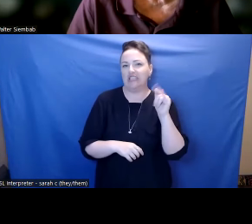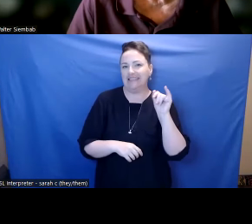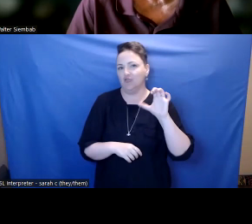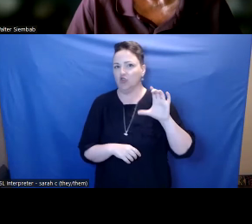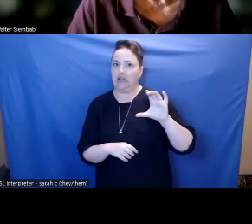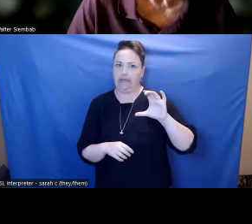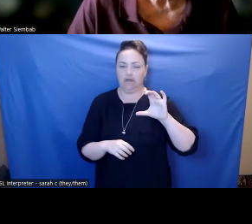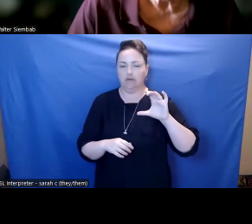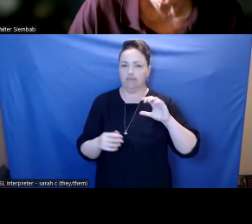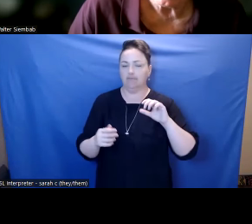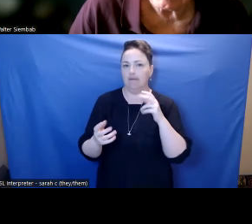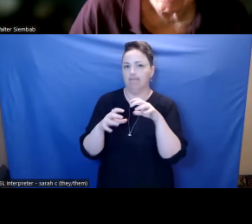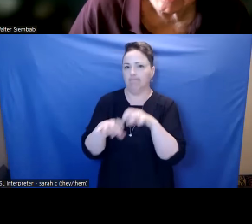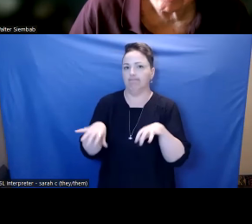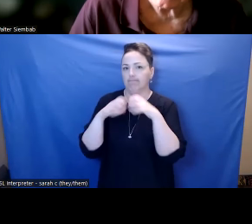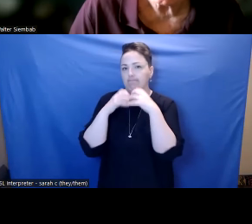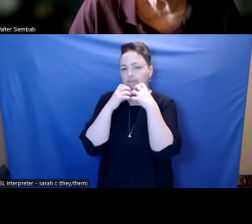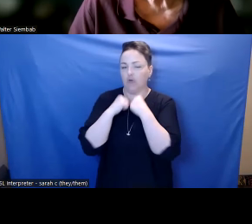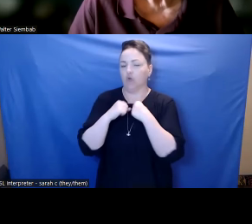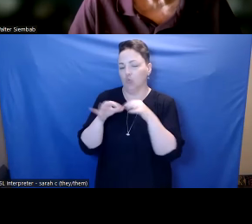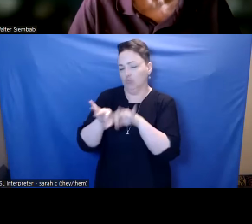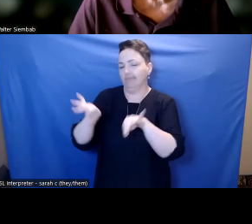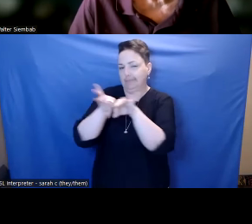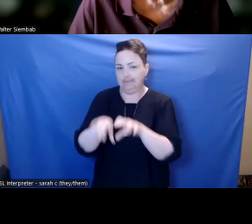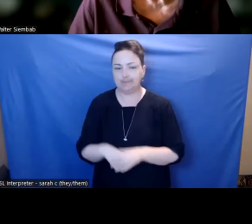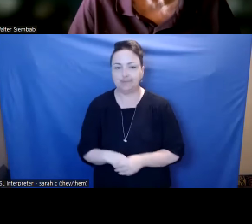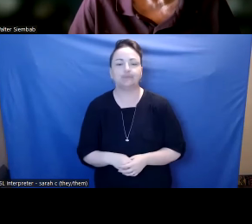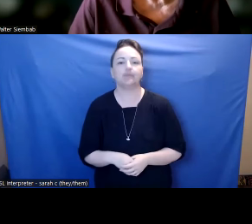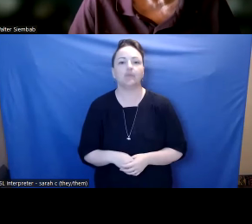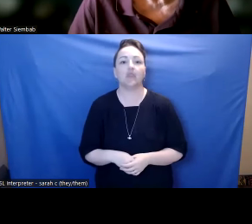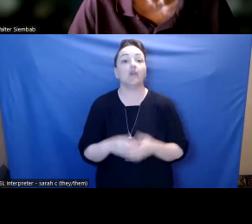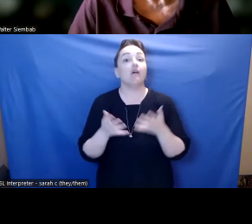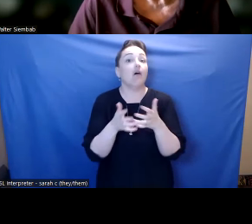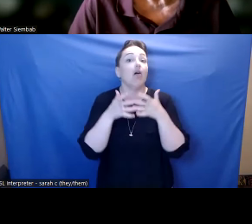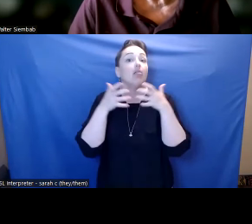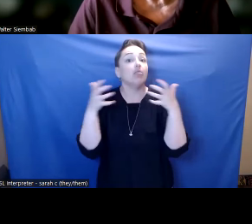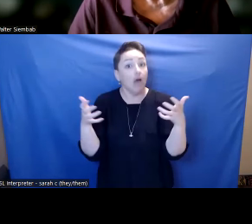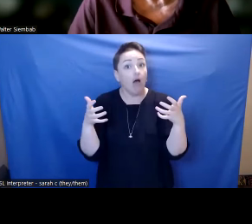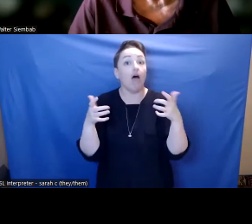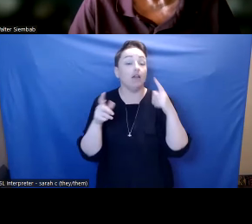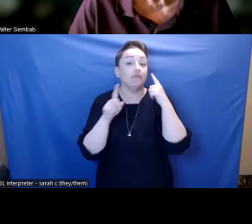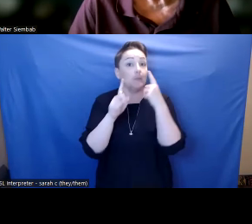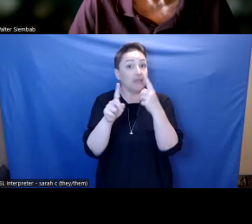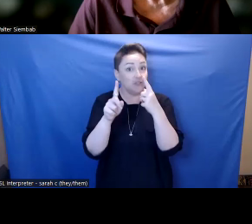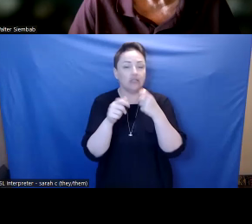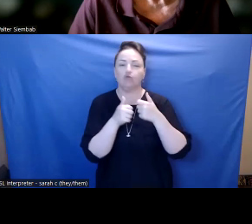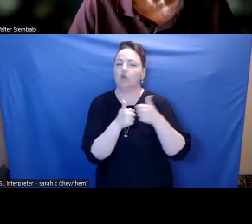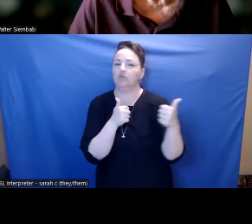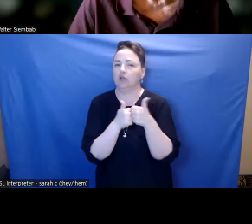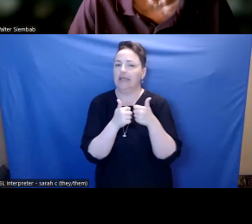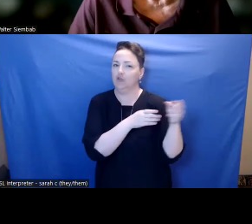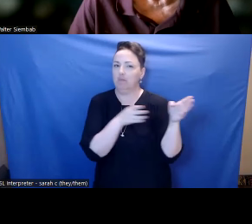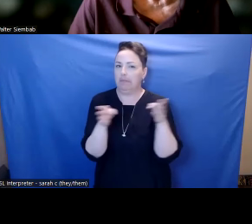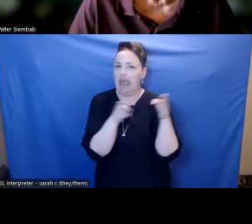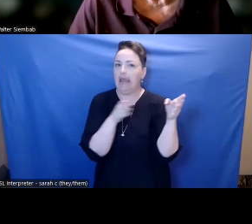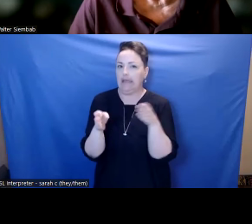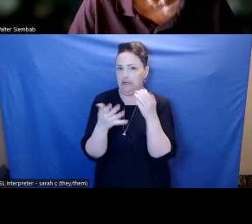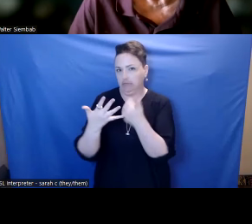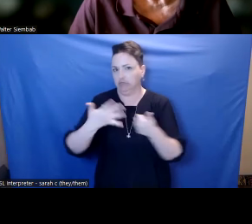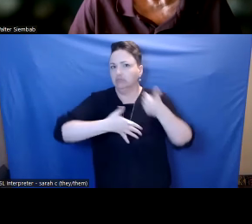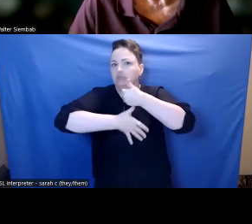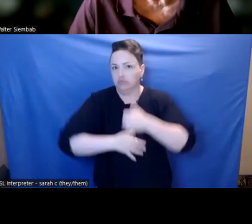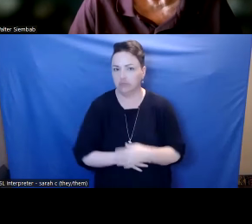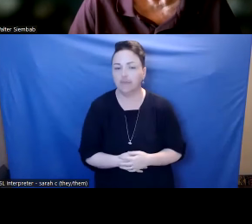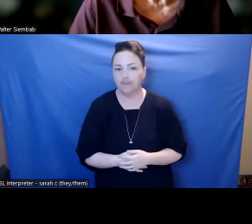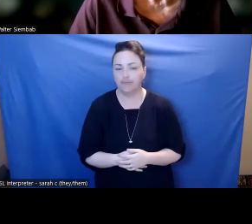do a lot of our mission has to do with transportation planning. And so every one of those new residents will need